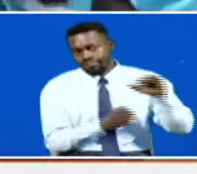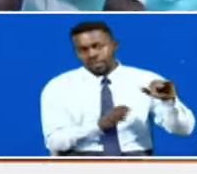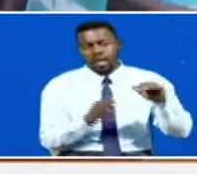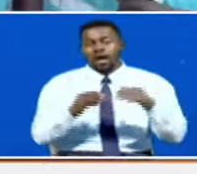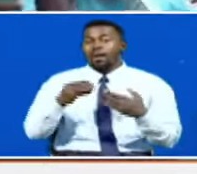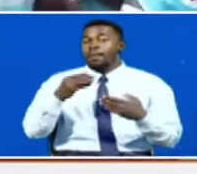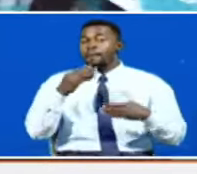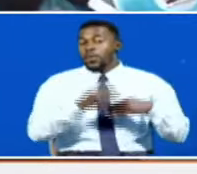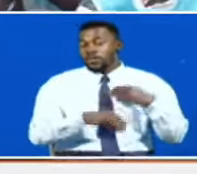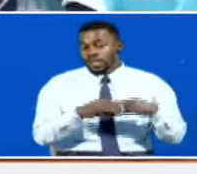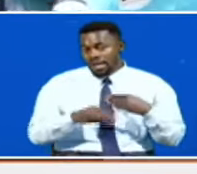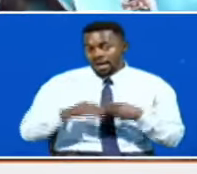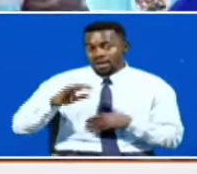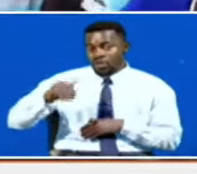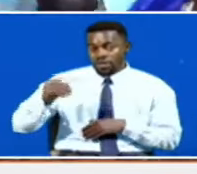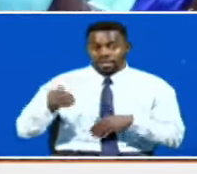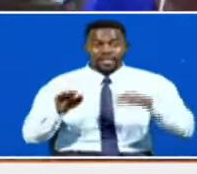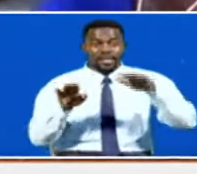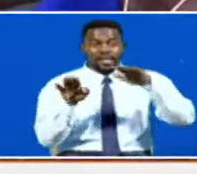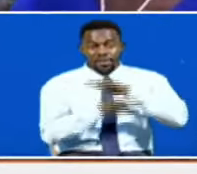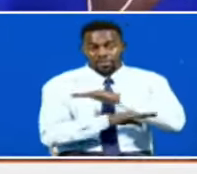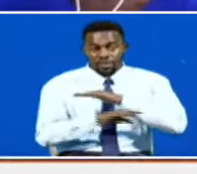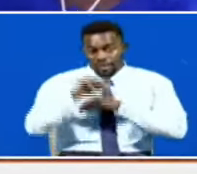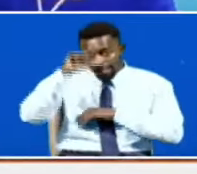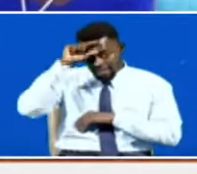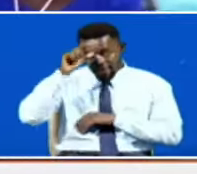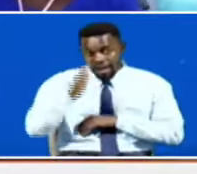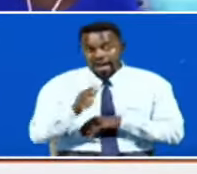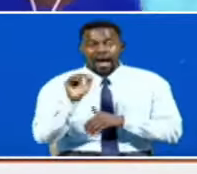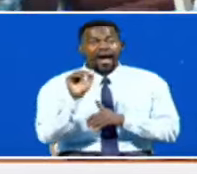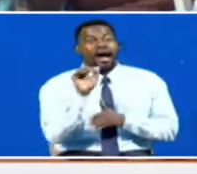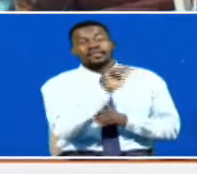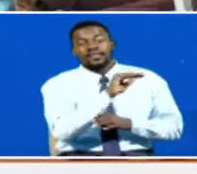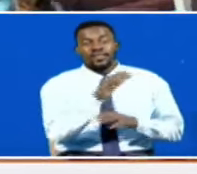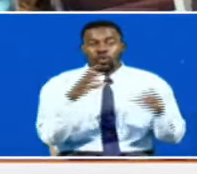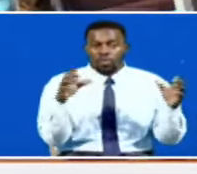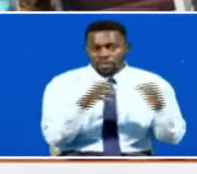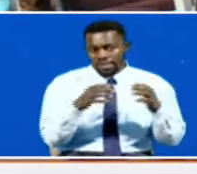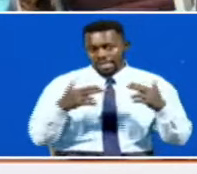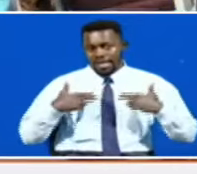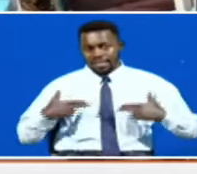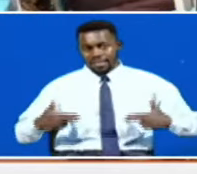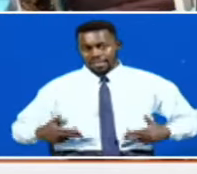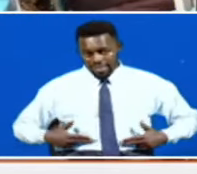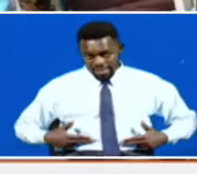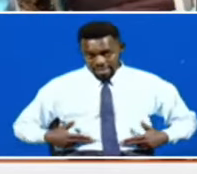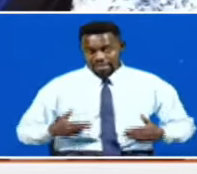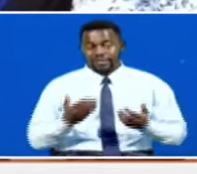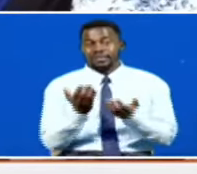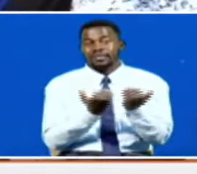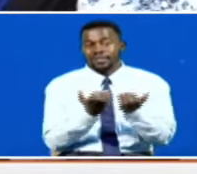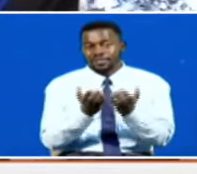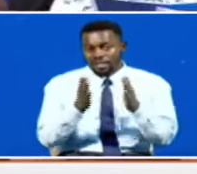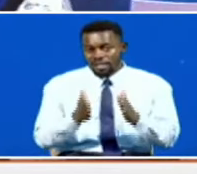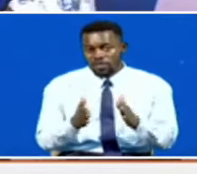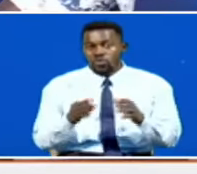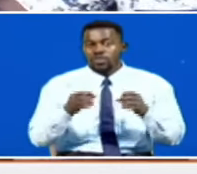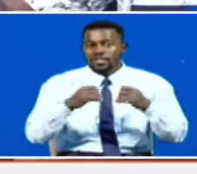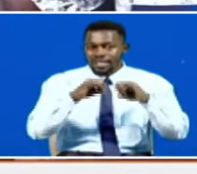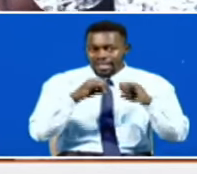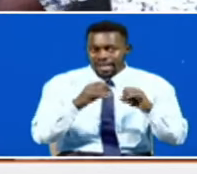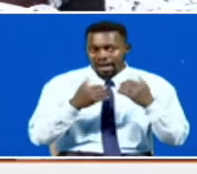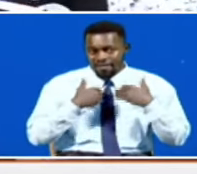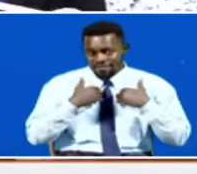County, Deputy Governor Arthur Odera is urging community health promoters to form cooperative movements and invest in